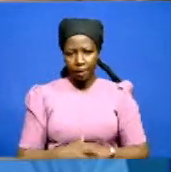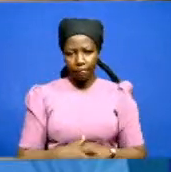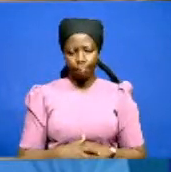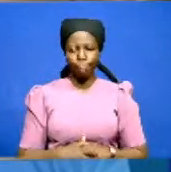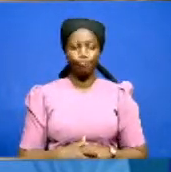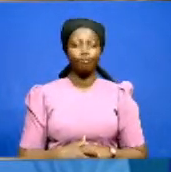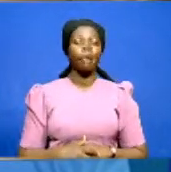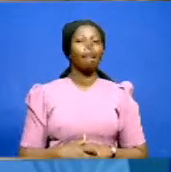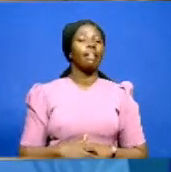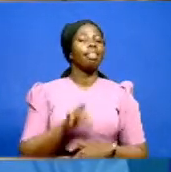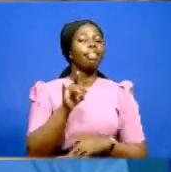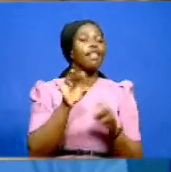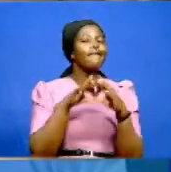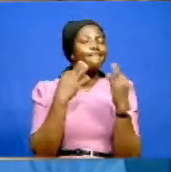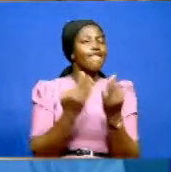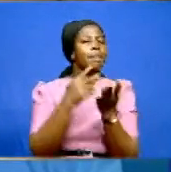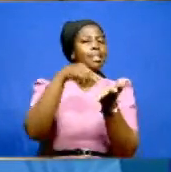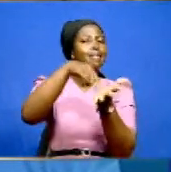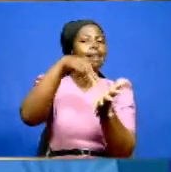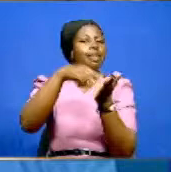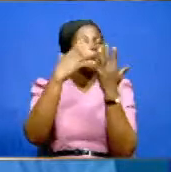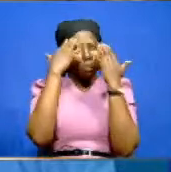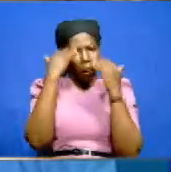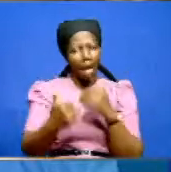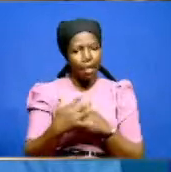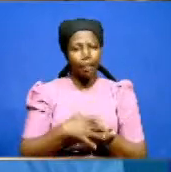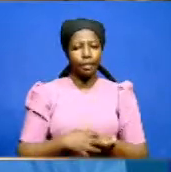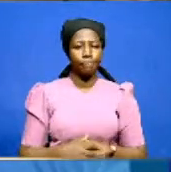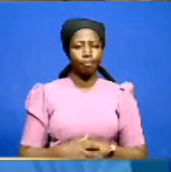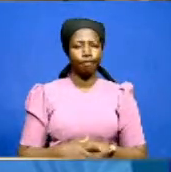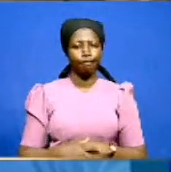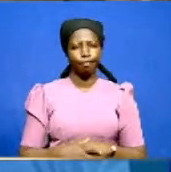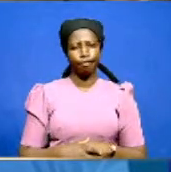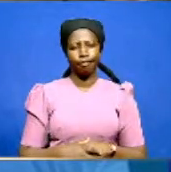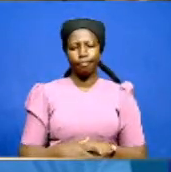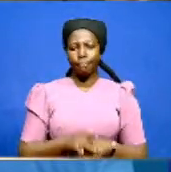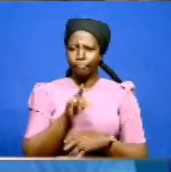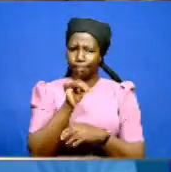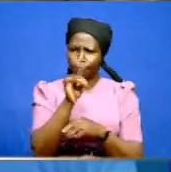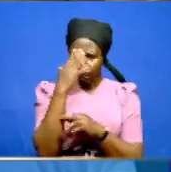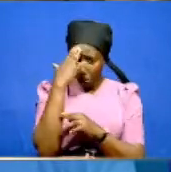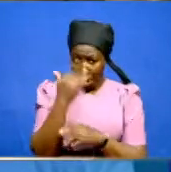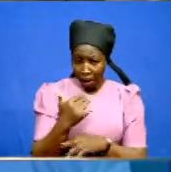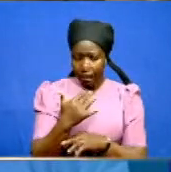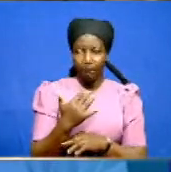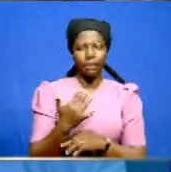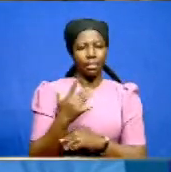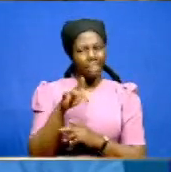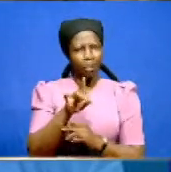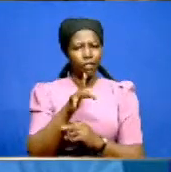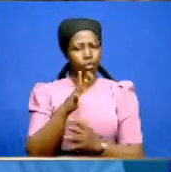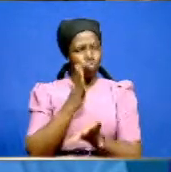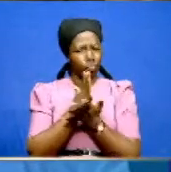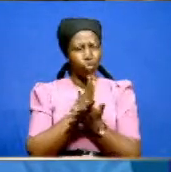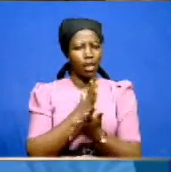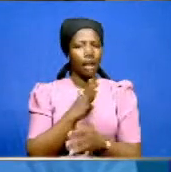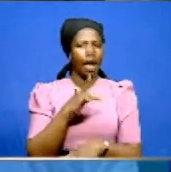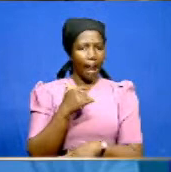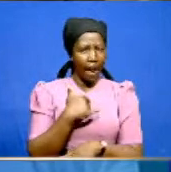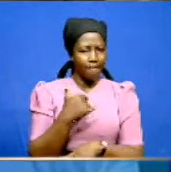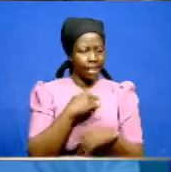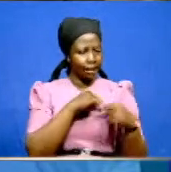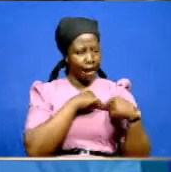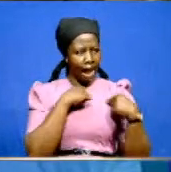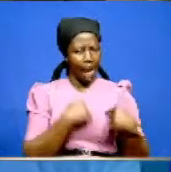Why is this family standing up? Isn't it because they are aching, their hearts